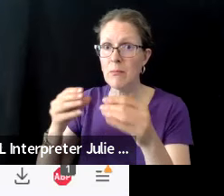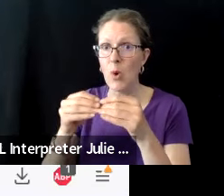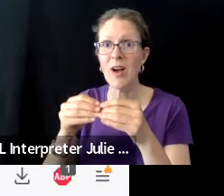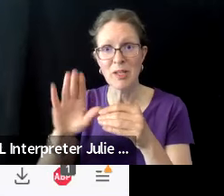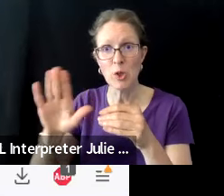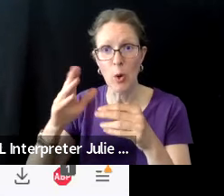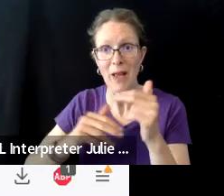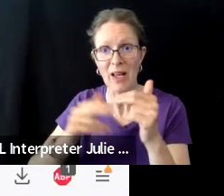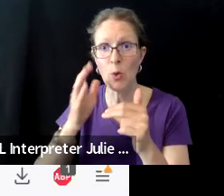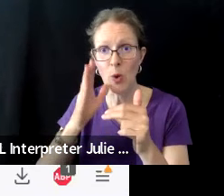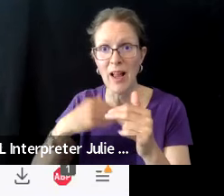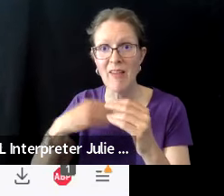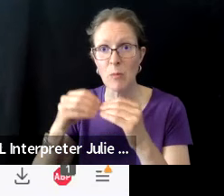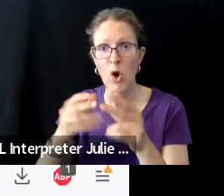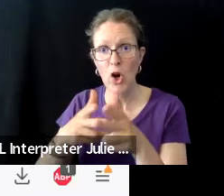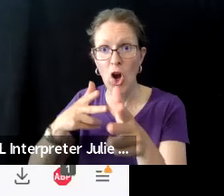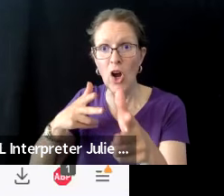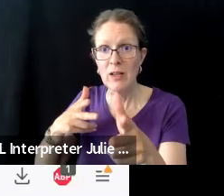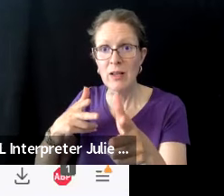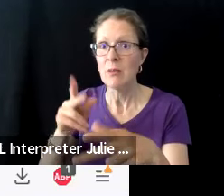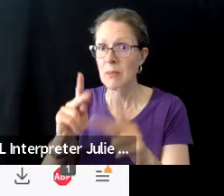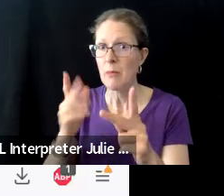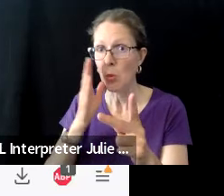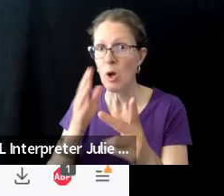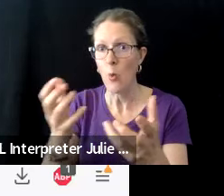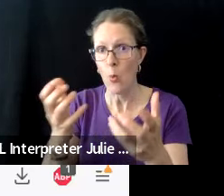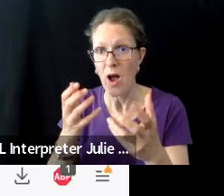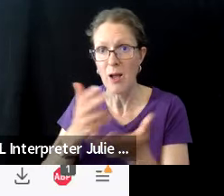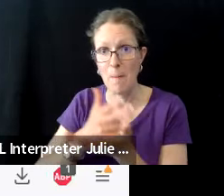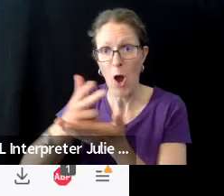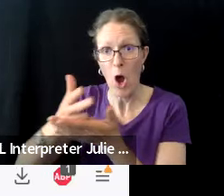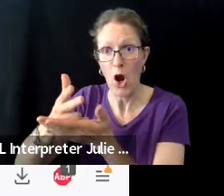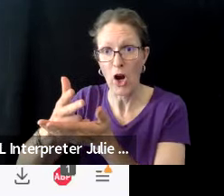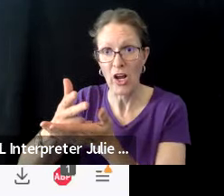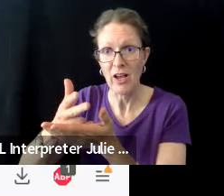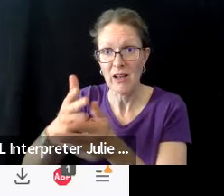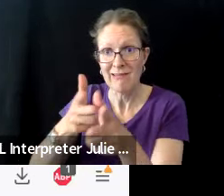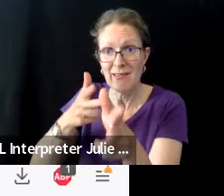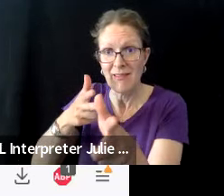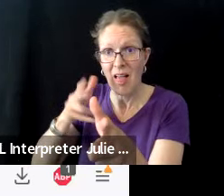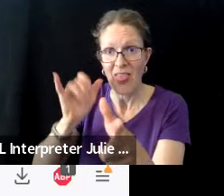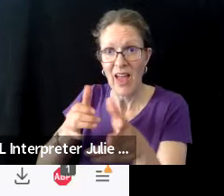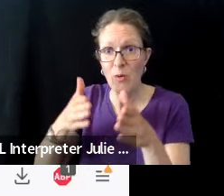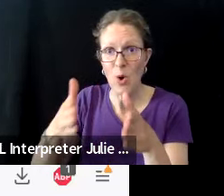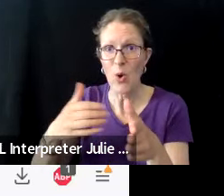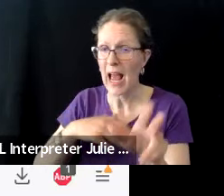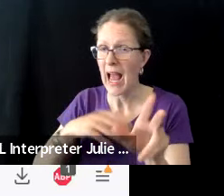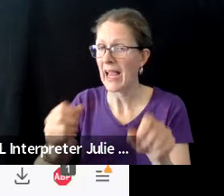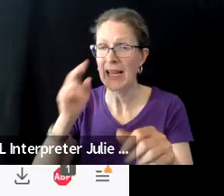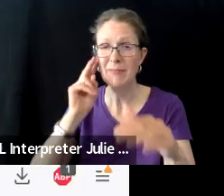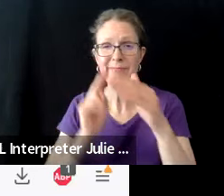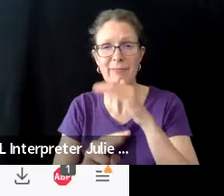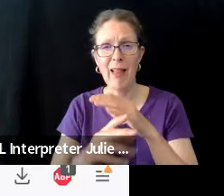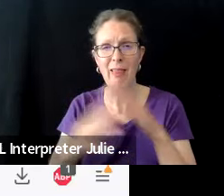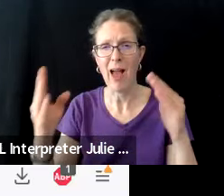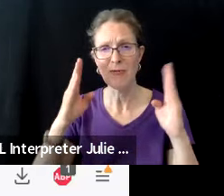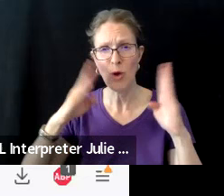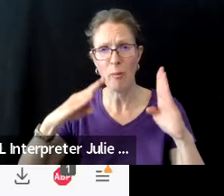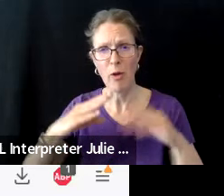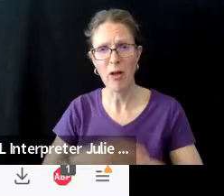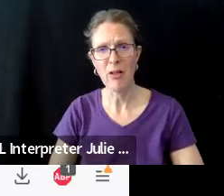in, you're going to want to, your people are going to be wanting to park along that road, and I can see all sorts of trouble coming from that.